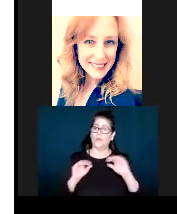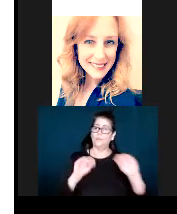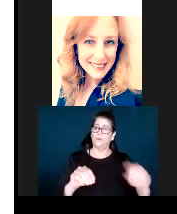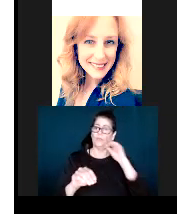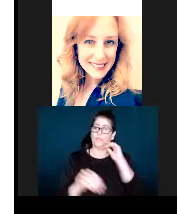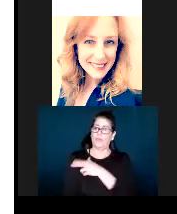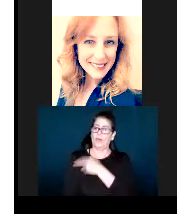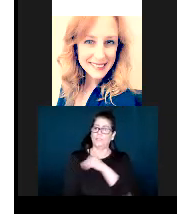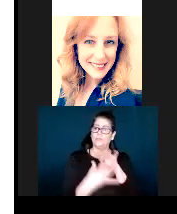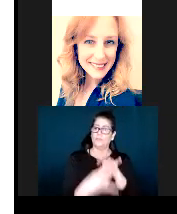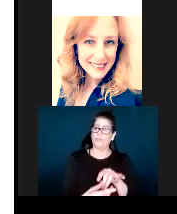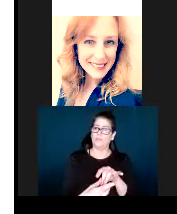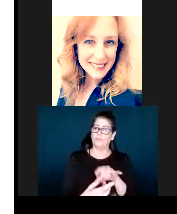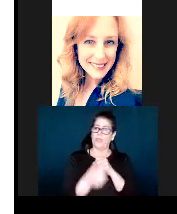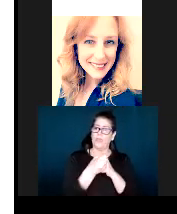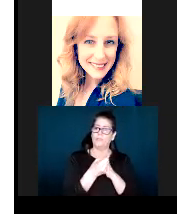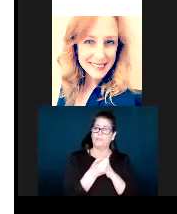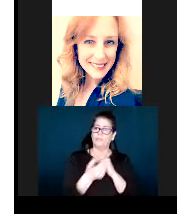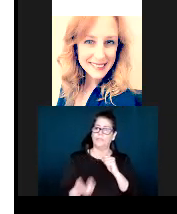Alyssa.